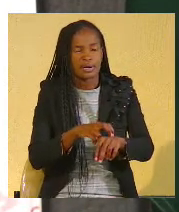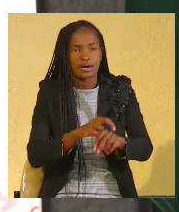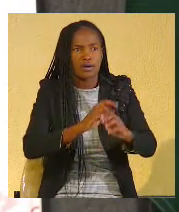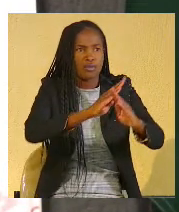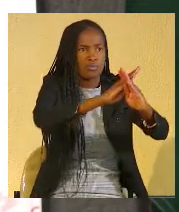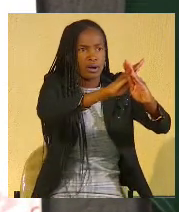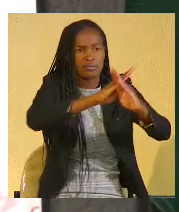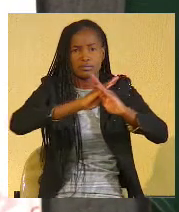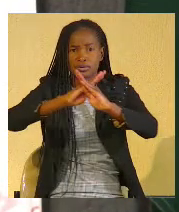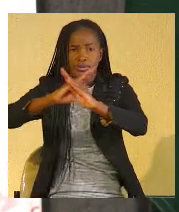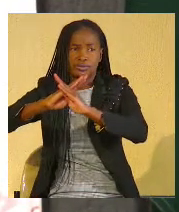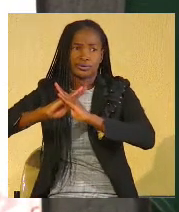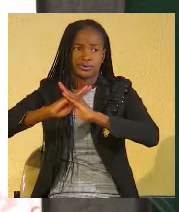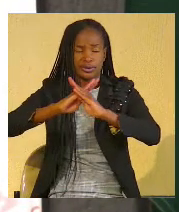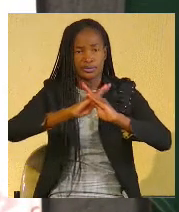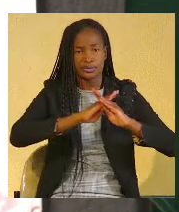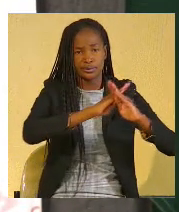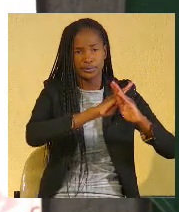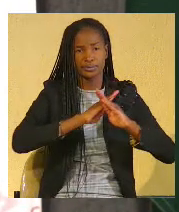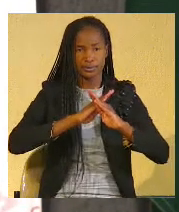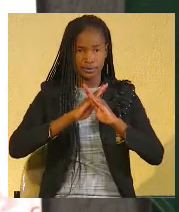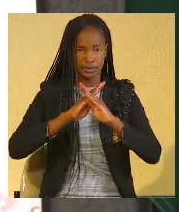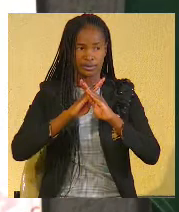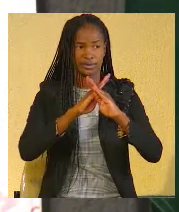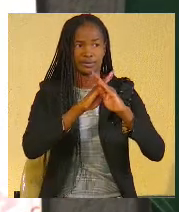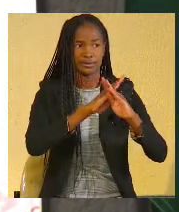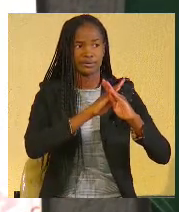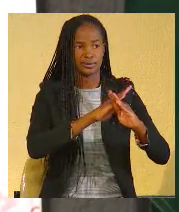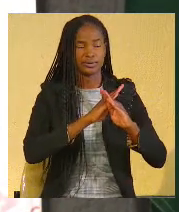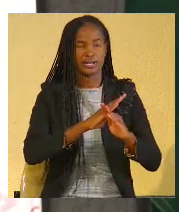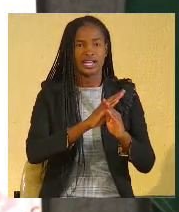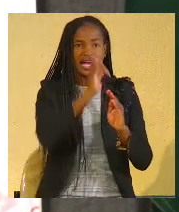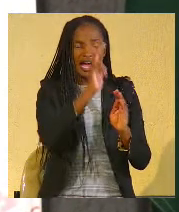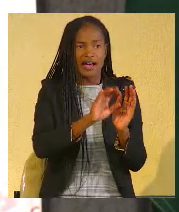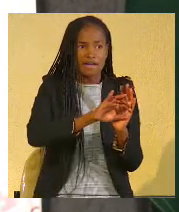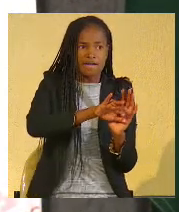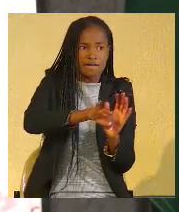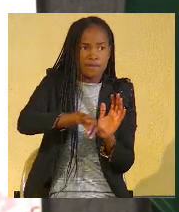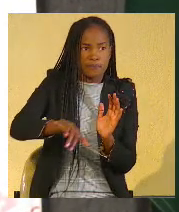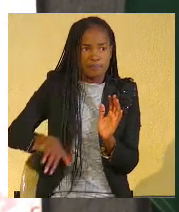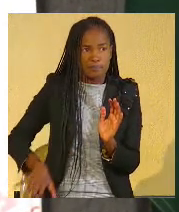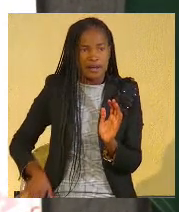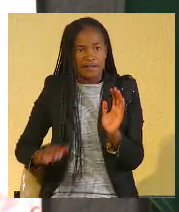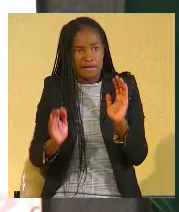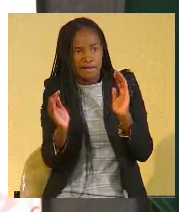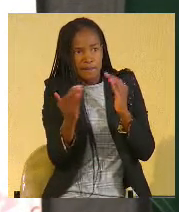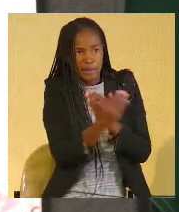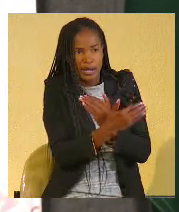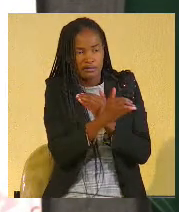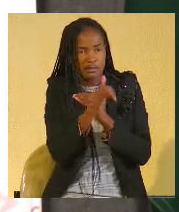containment, to contain and to isolate and to give